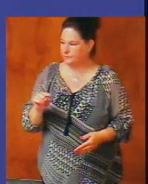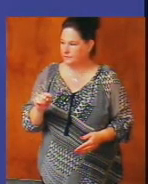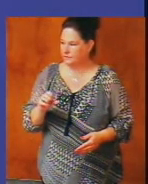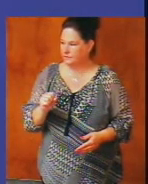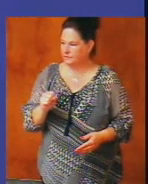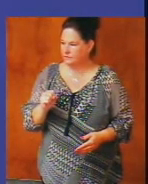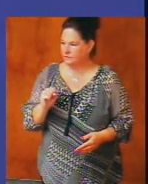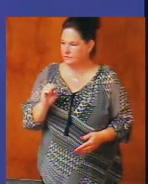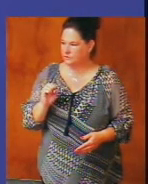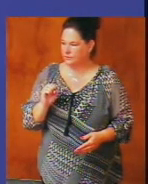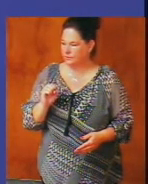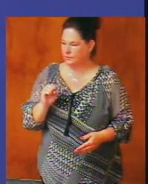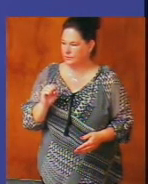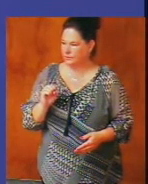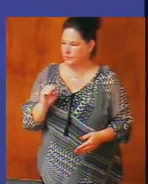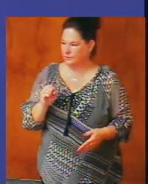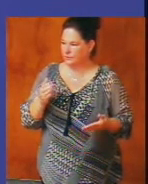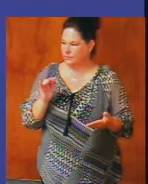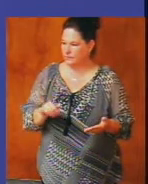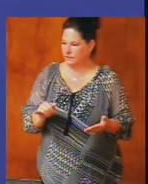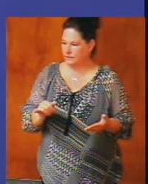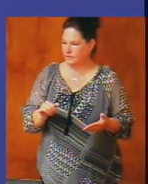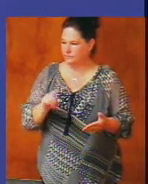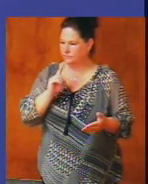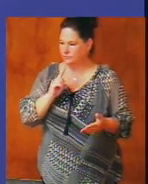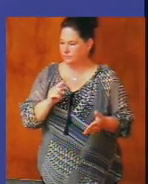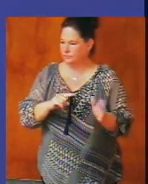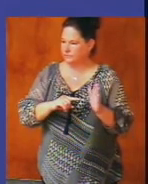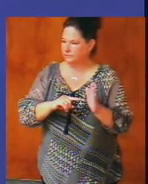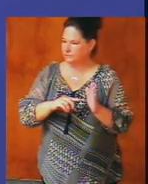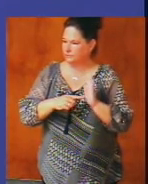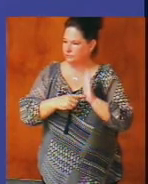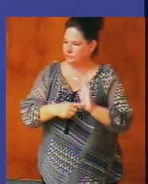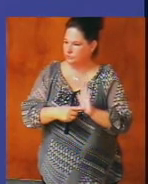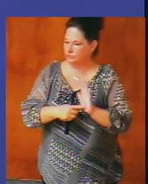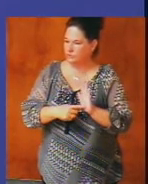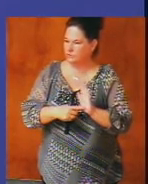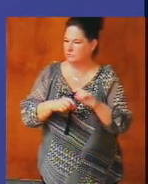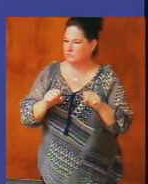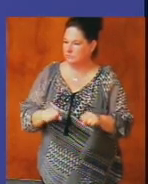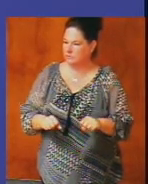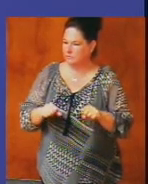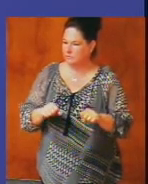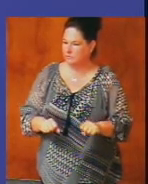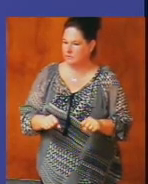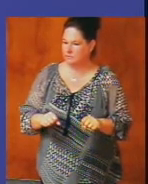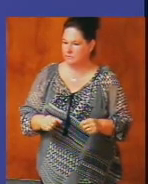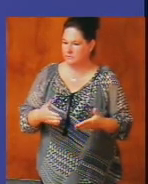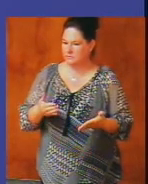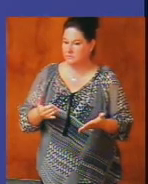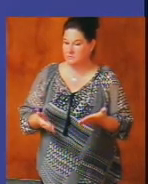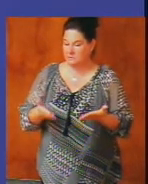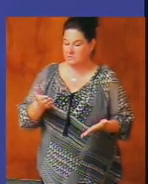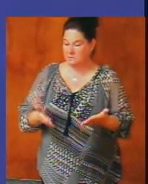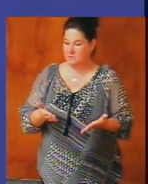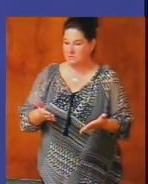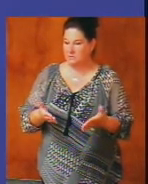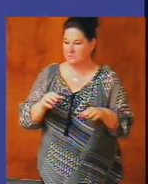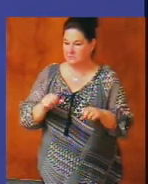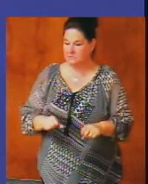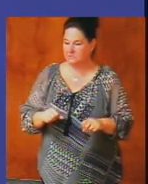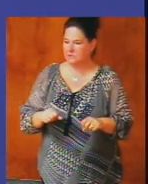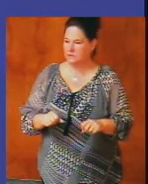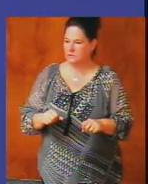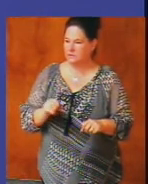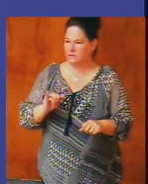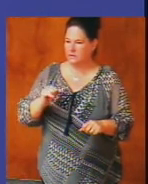And so, that certainly indicates the possibility, if not the probability,